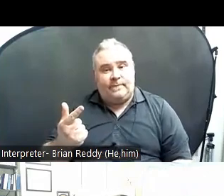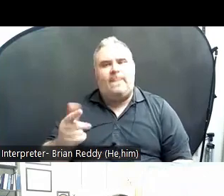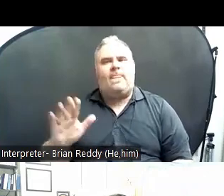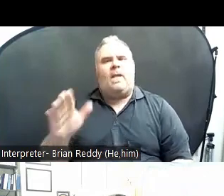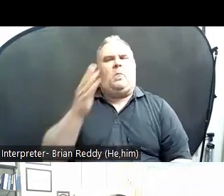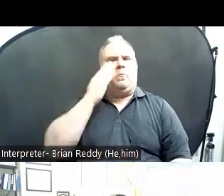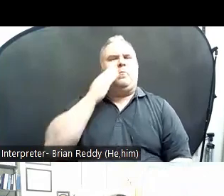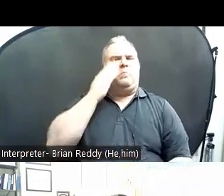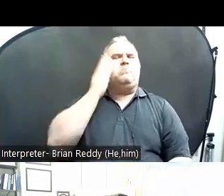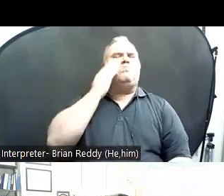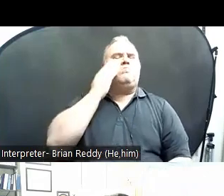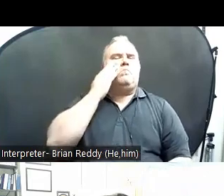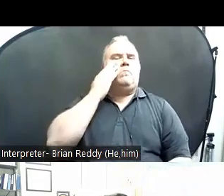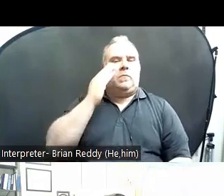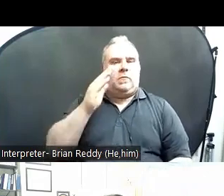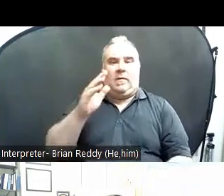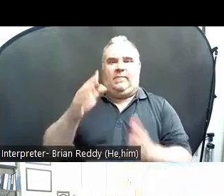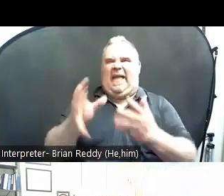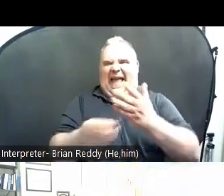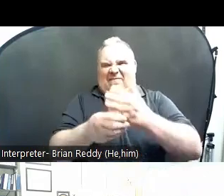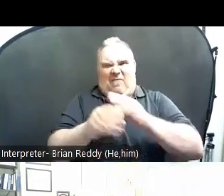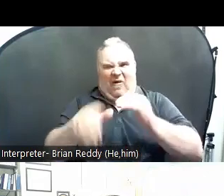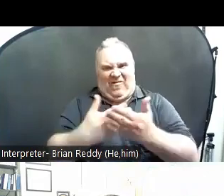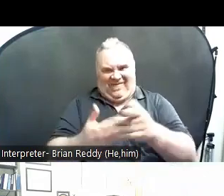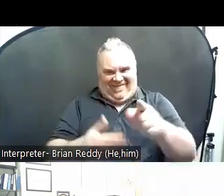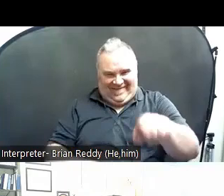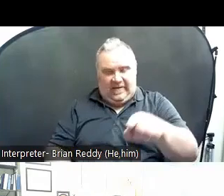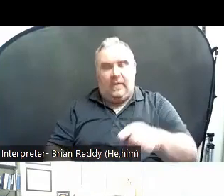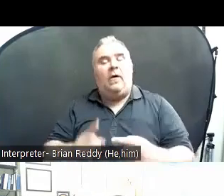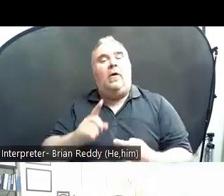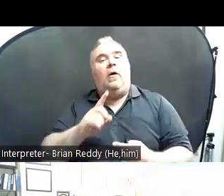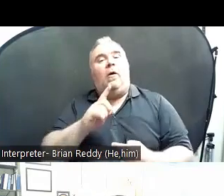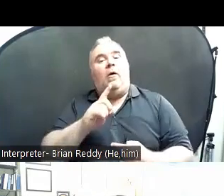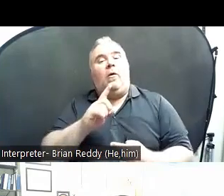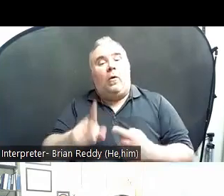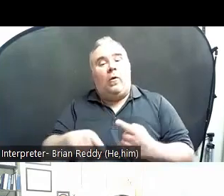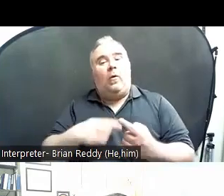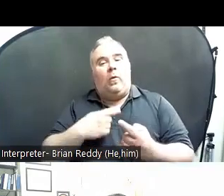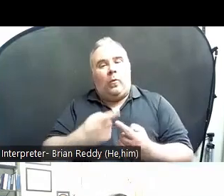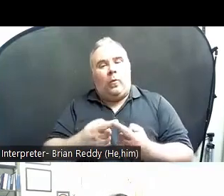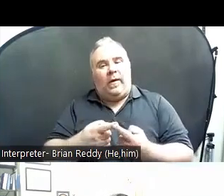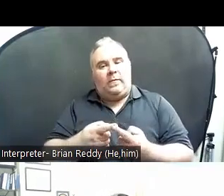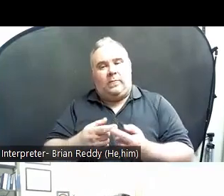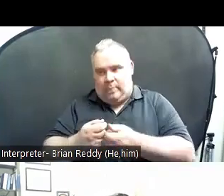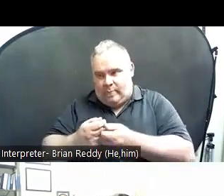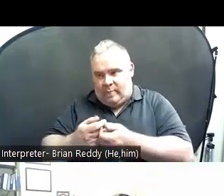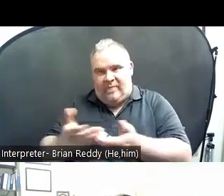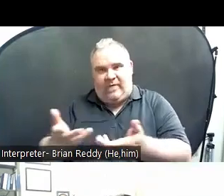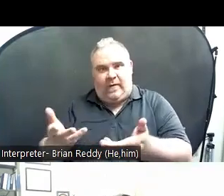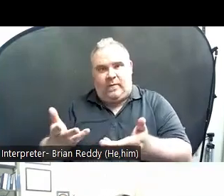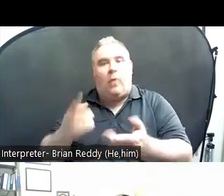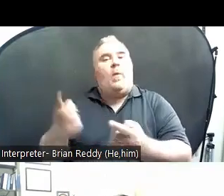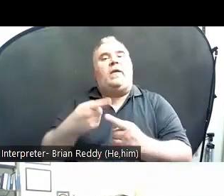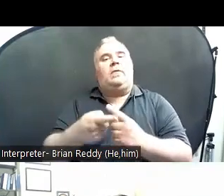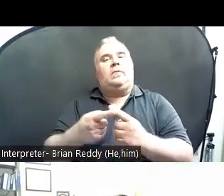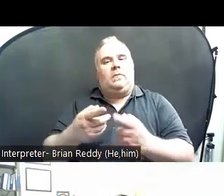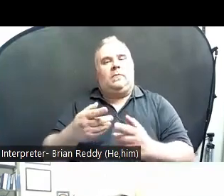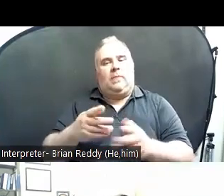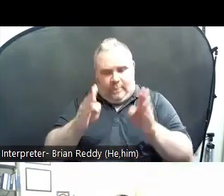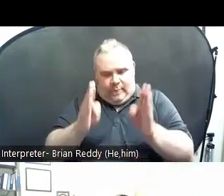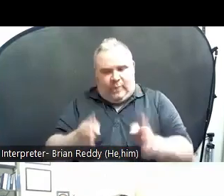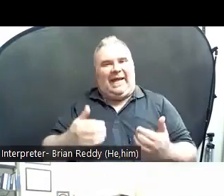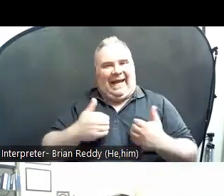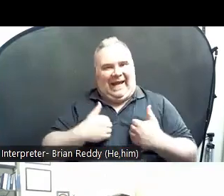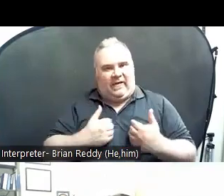know that, I'm just going to put all these on, that when we provide cancer, when someone gets cancer or has